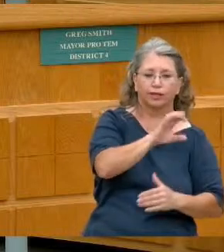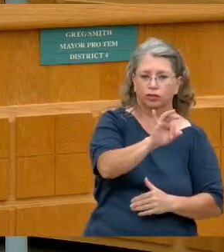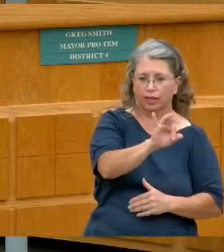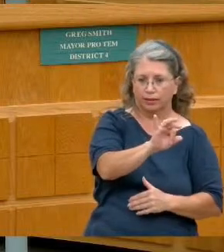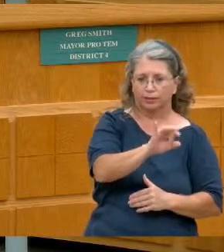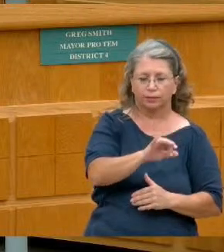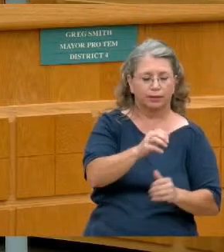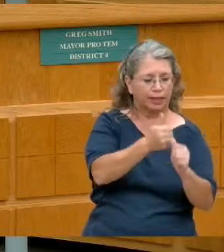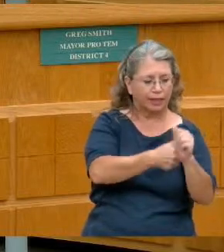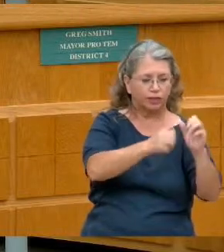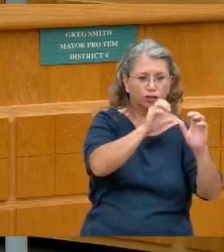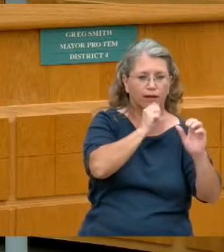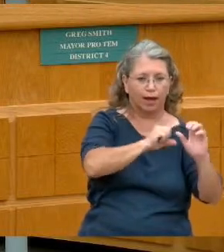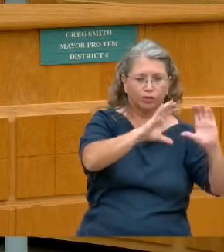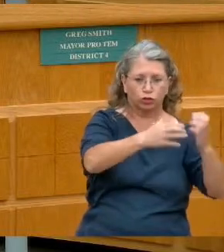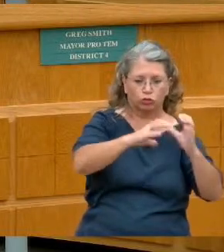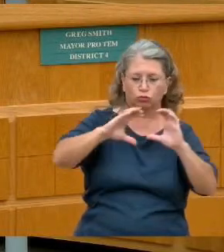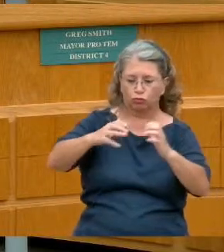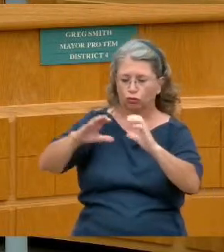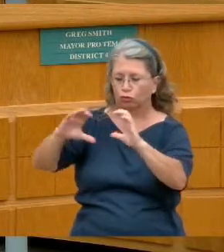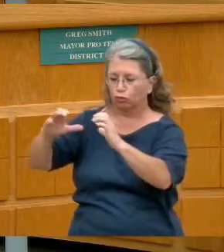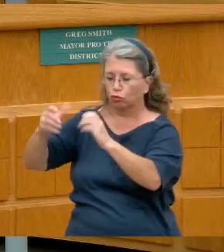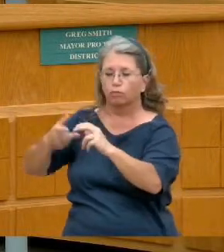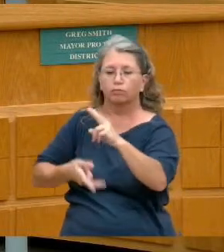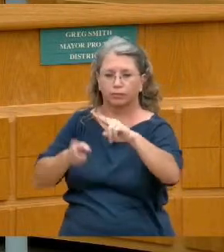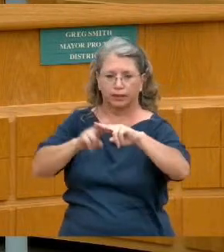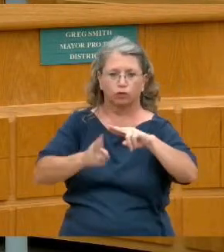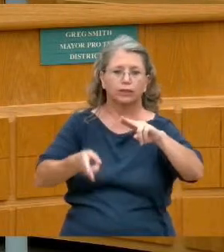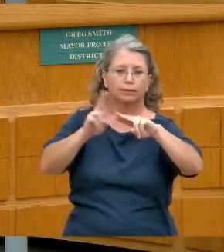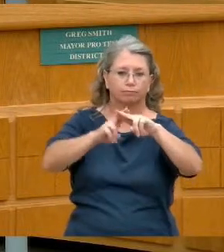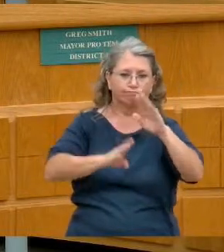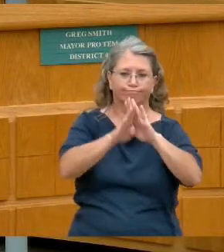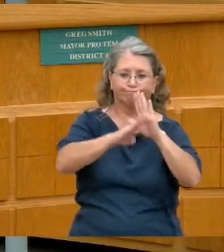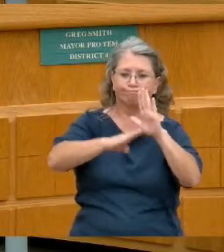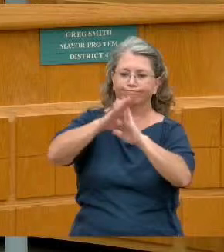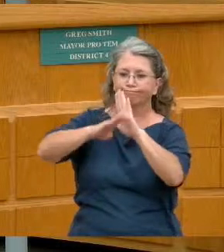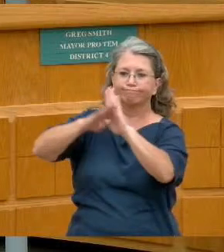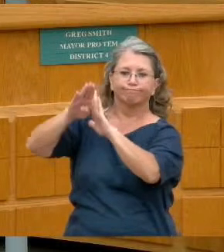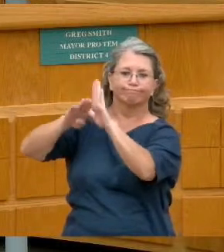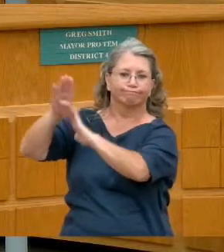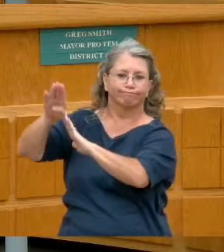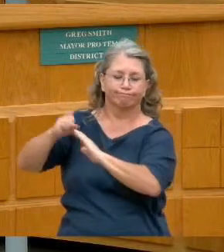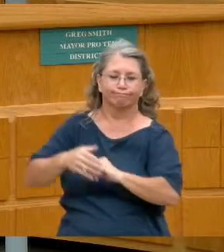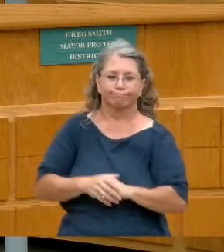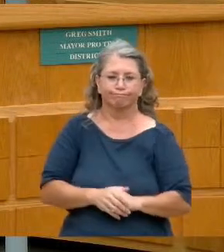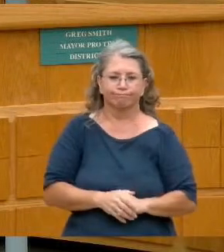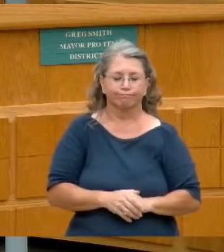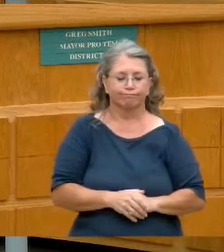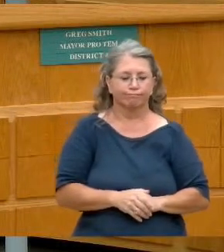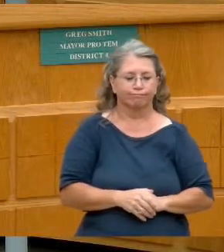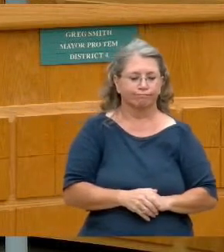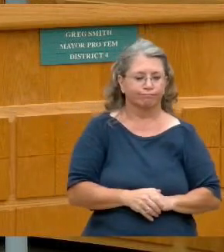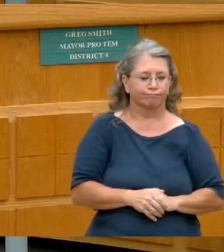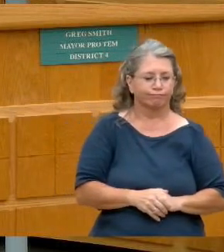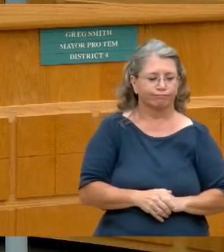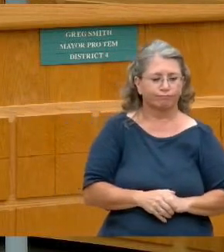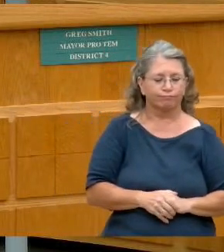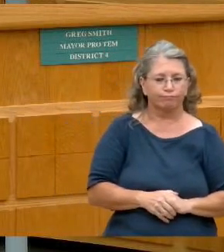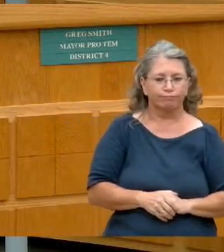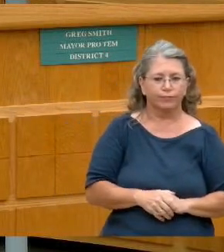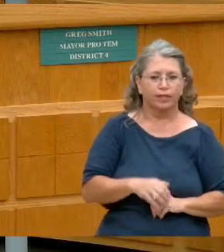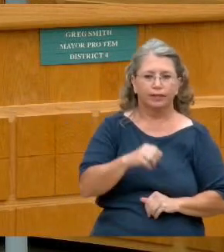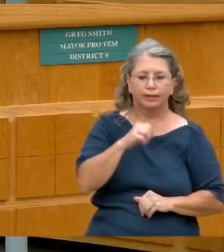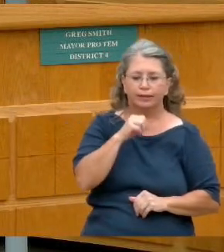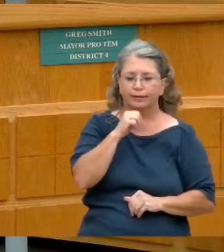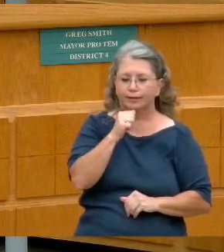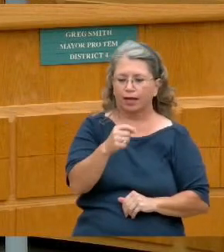is increasing right now. There's no one age group that is being spared from getting COVID. And this is something I